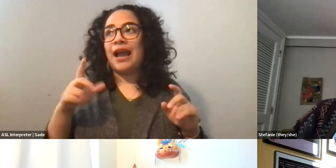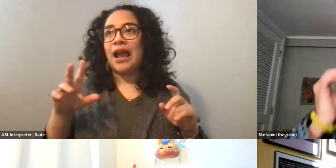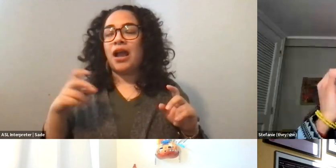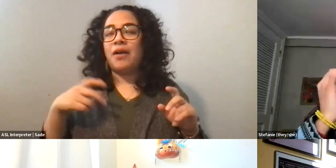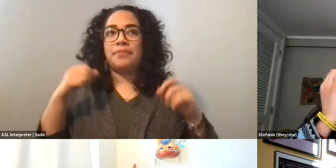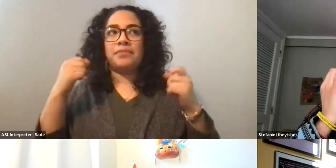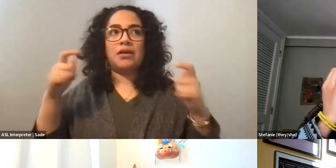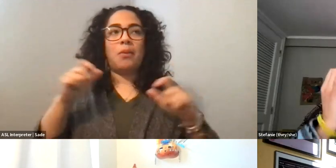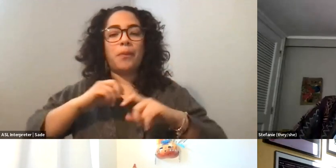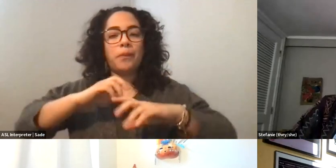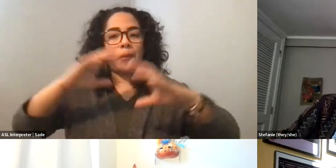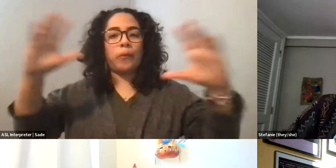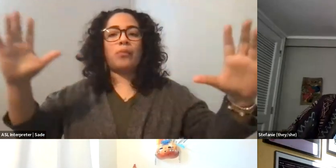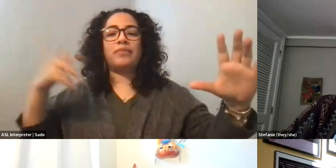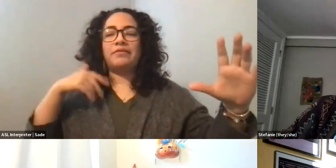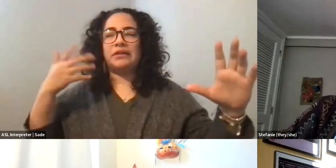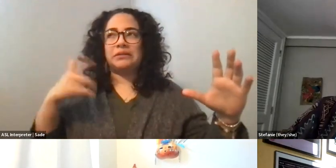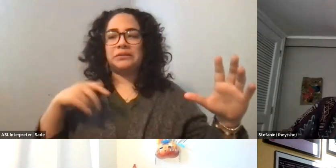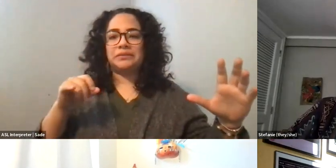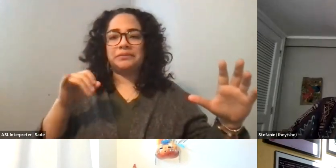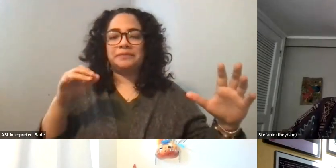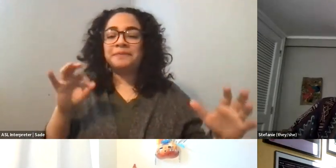this, I'm really interested in